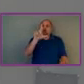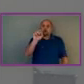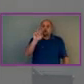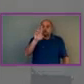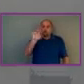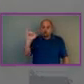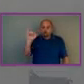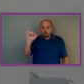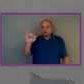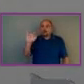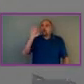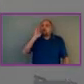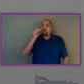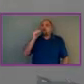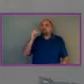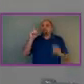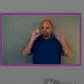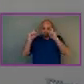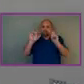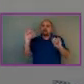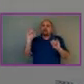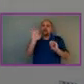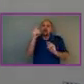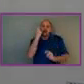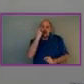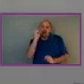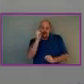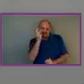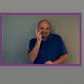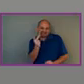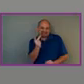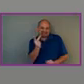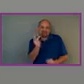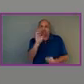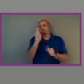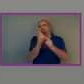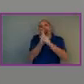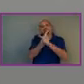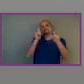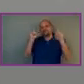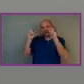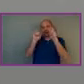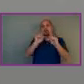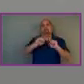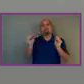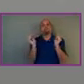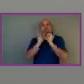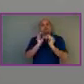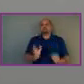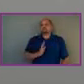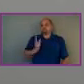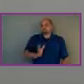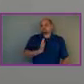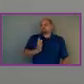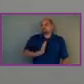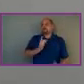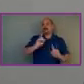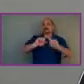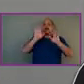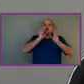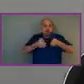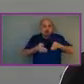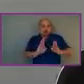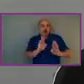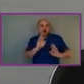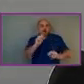spectrum, similar to your iPhone camera, but more sophisticated, which will allow this mission to be able to get a great view of the